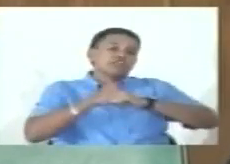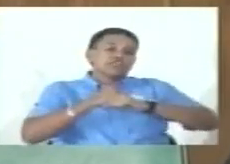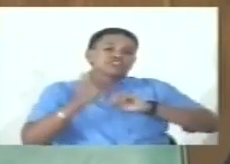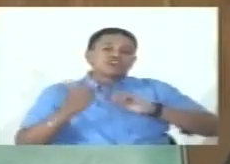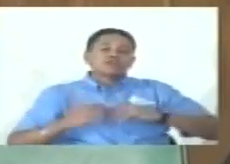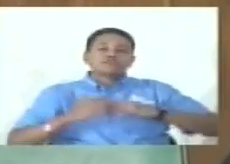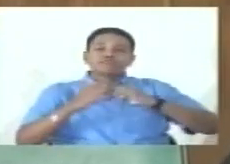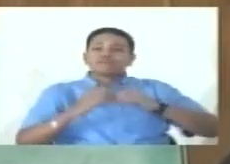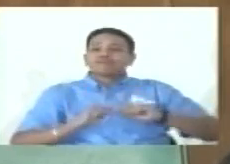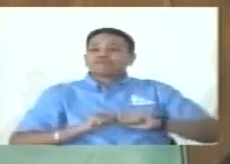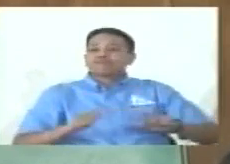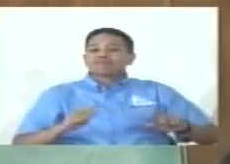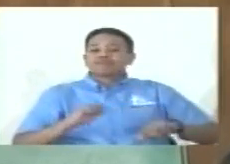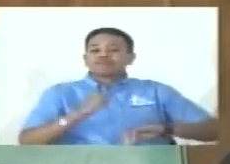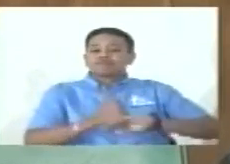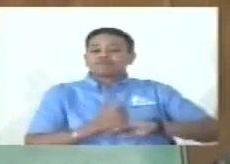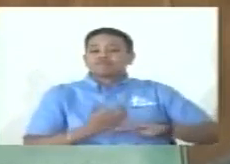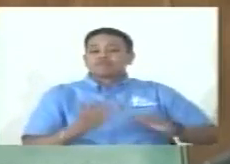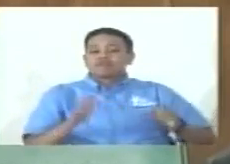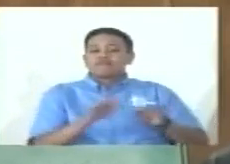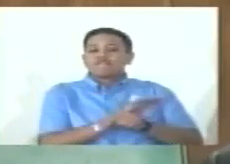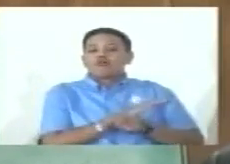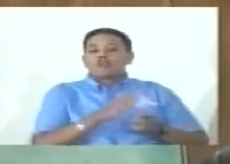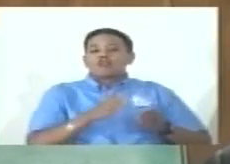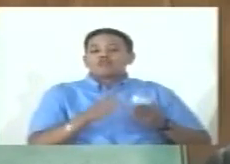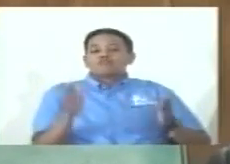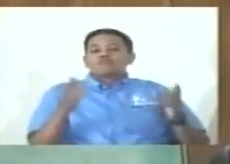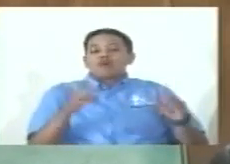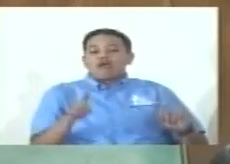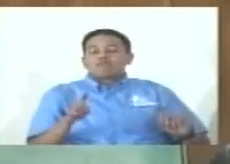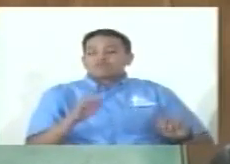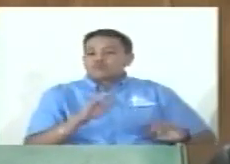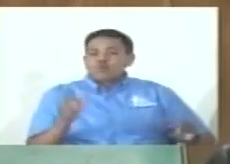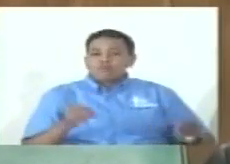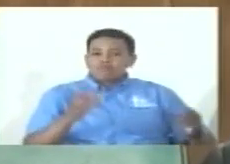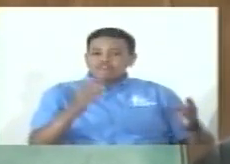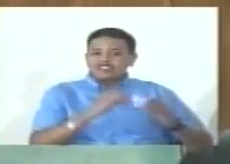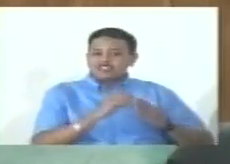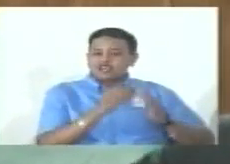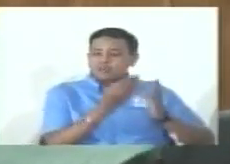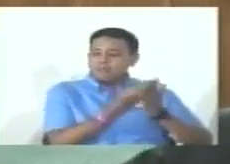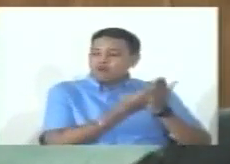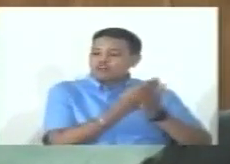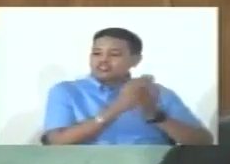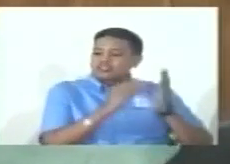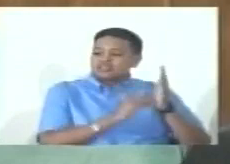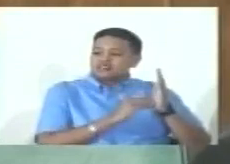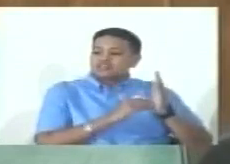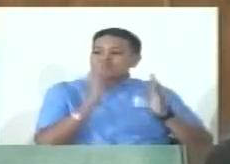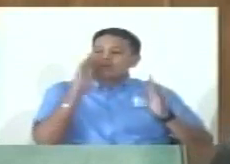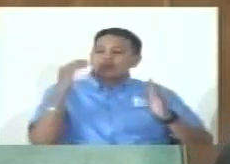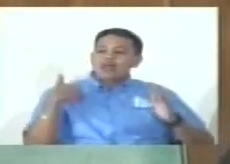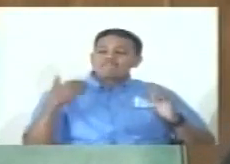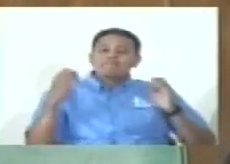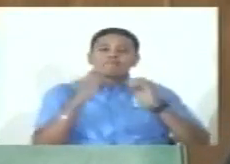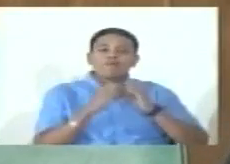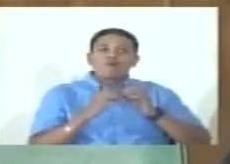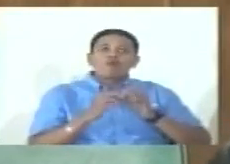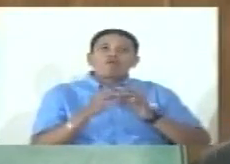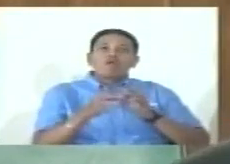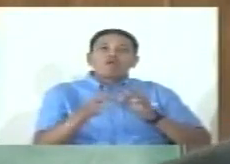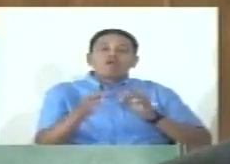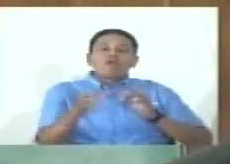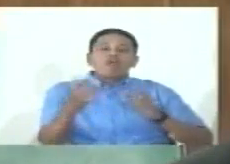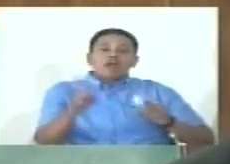bringing this Act fully into being. So there's going to be another delay. And